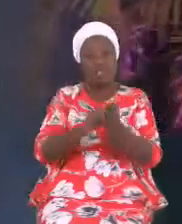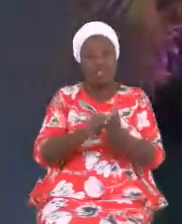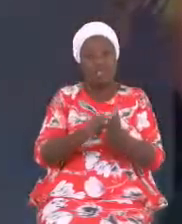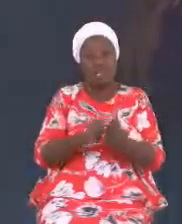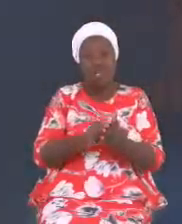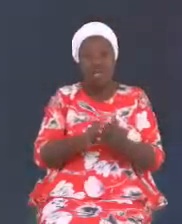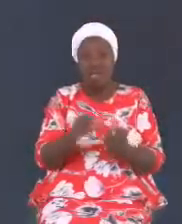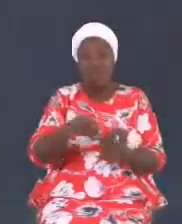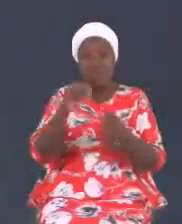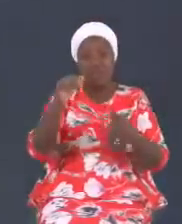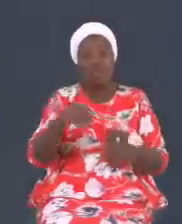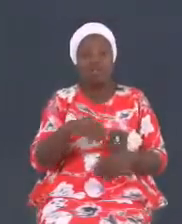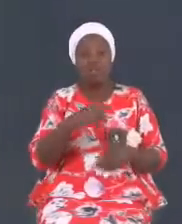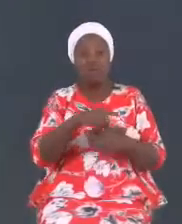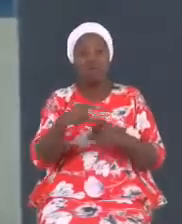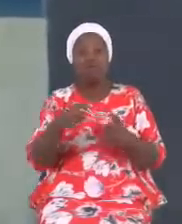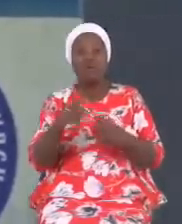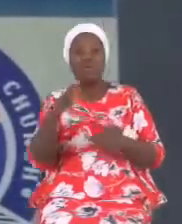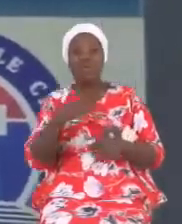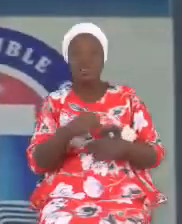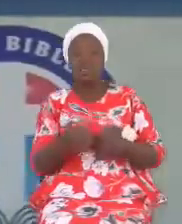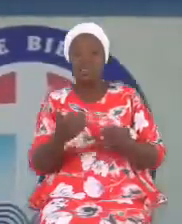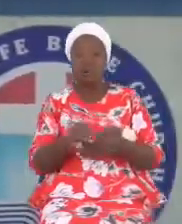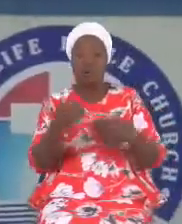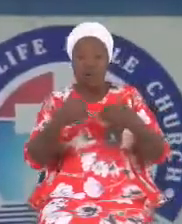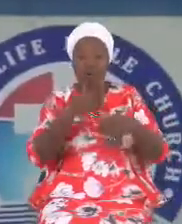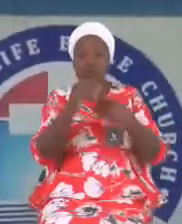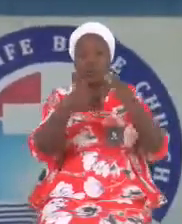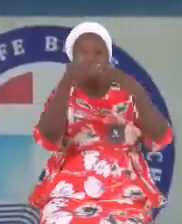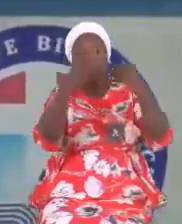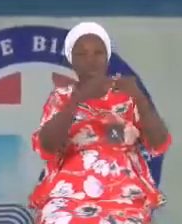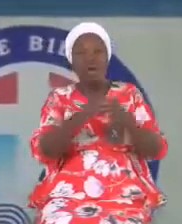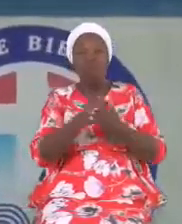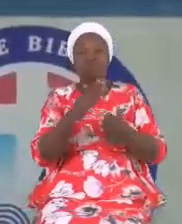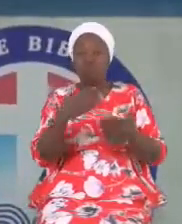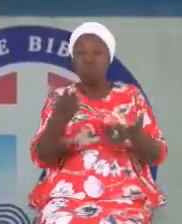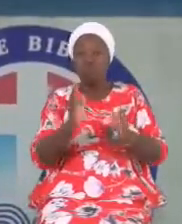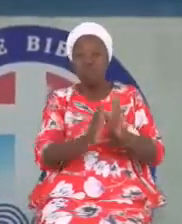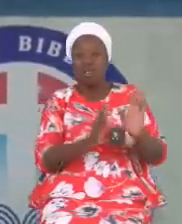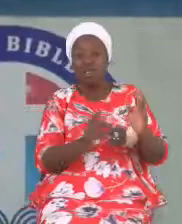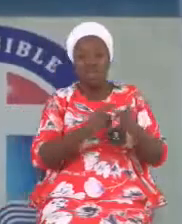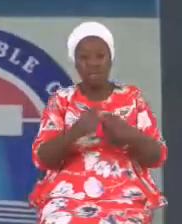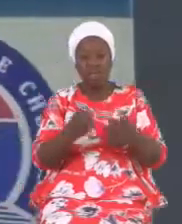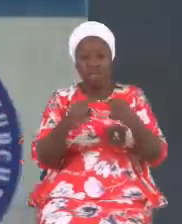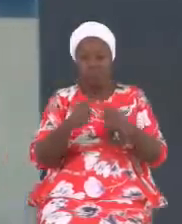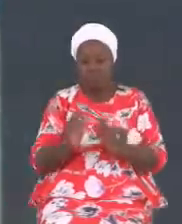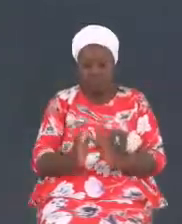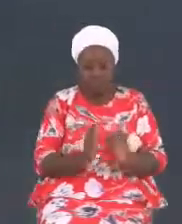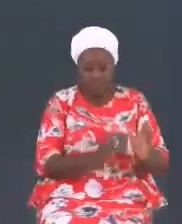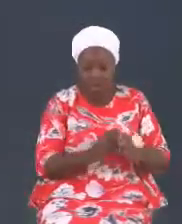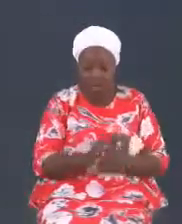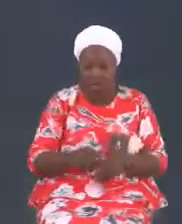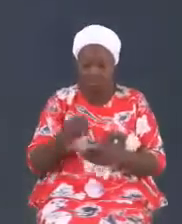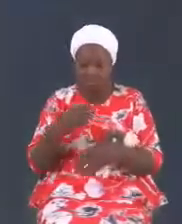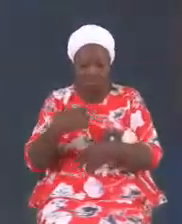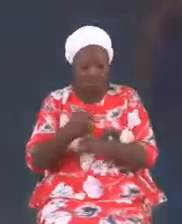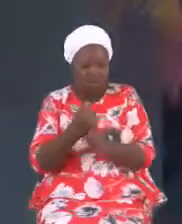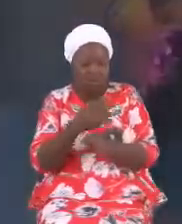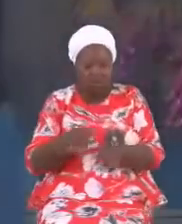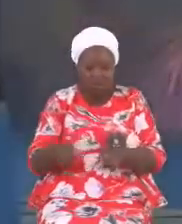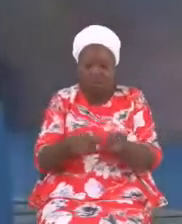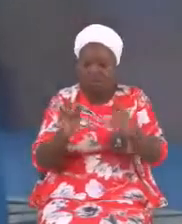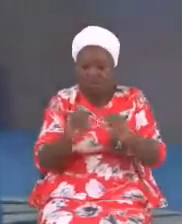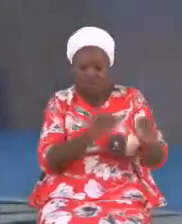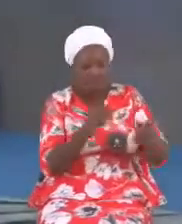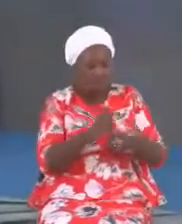building and construction, and then he begins to repair the roads and put this and put that